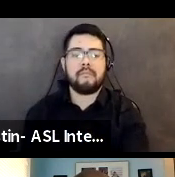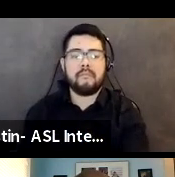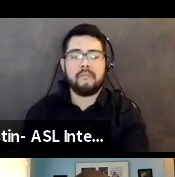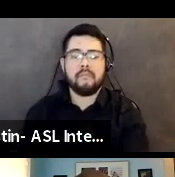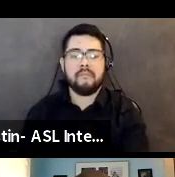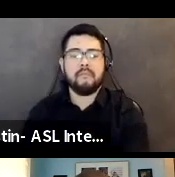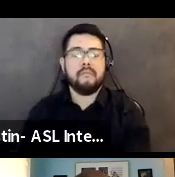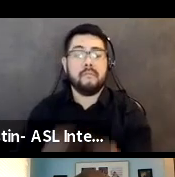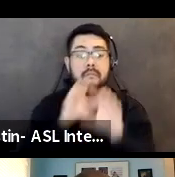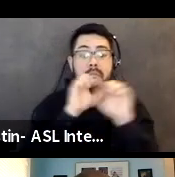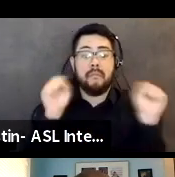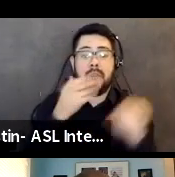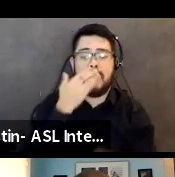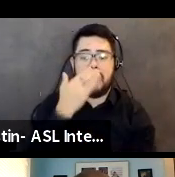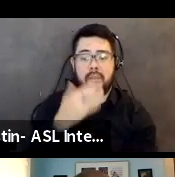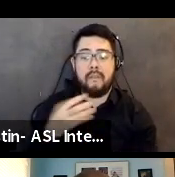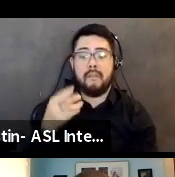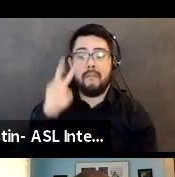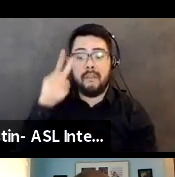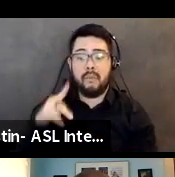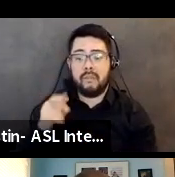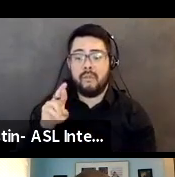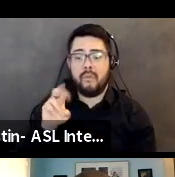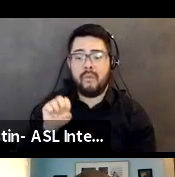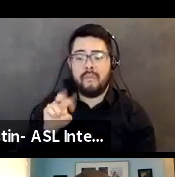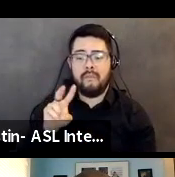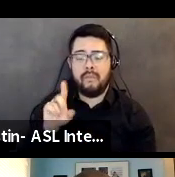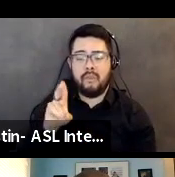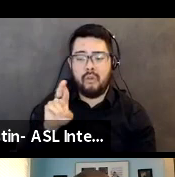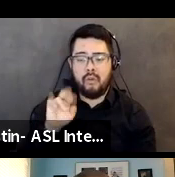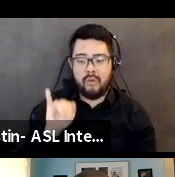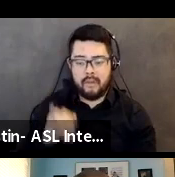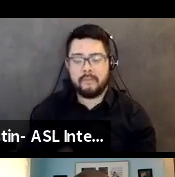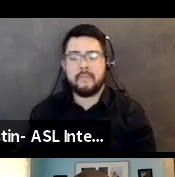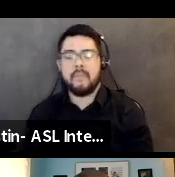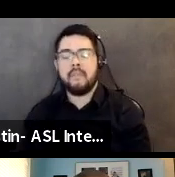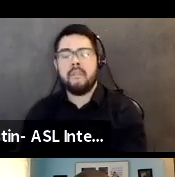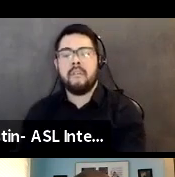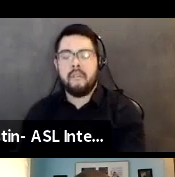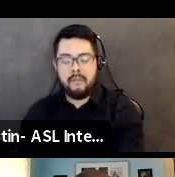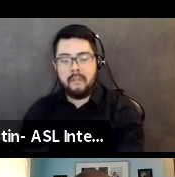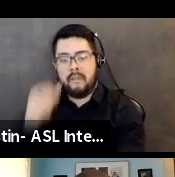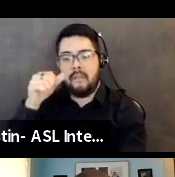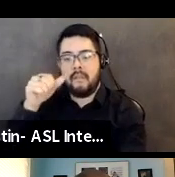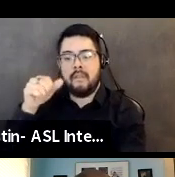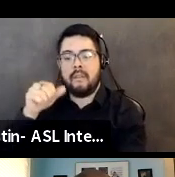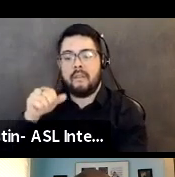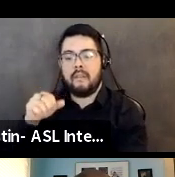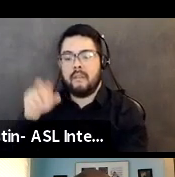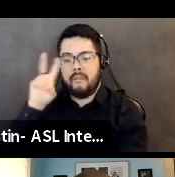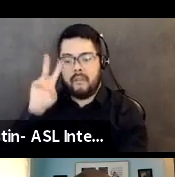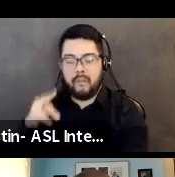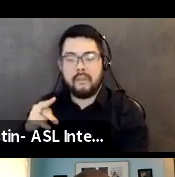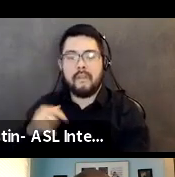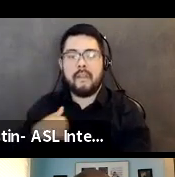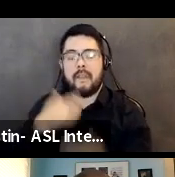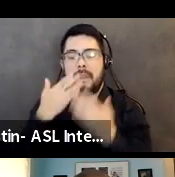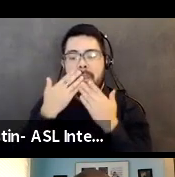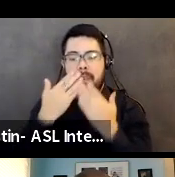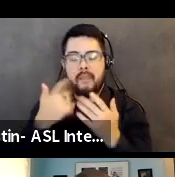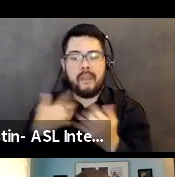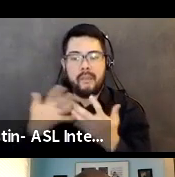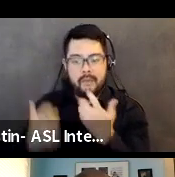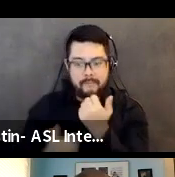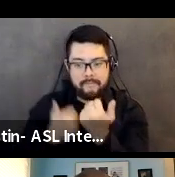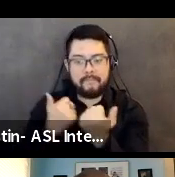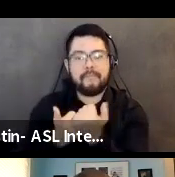overlord thanks president if i i want to echo what um elizabeth luciana and amy just